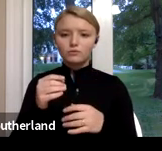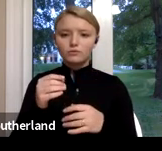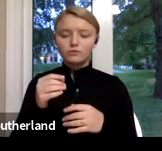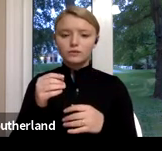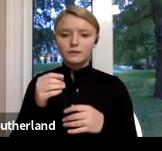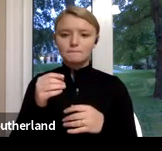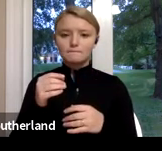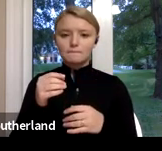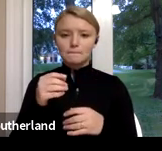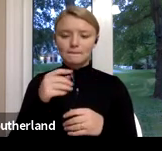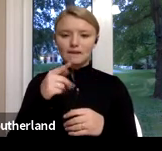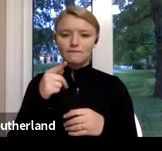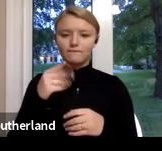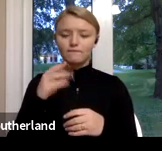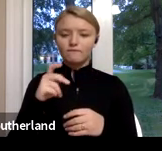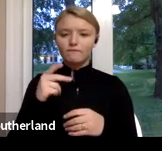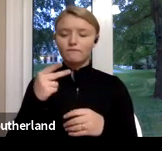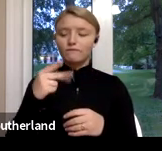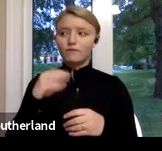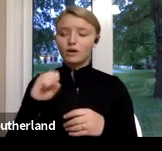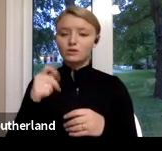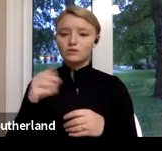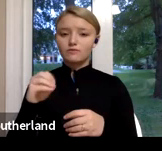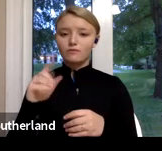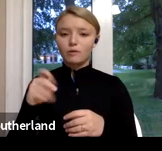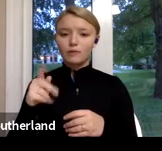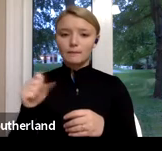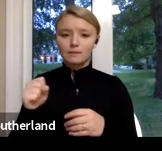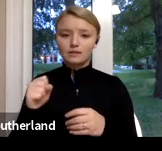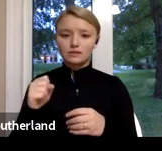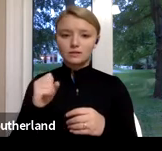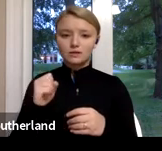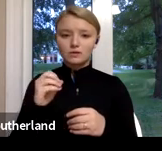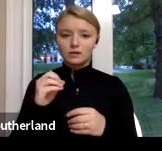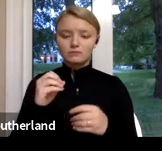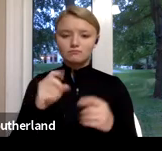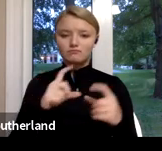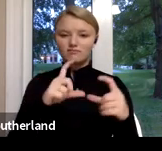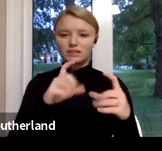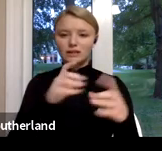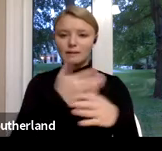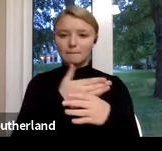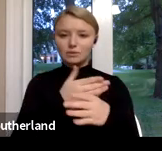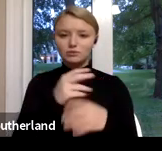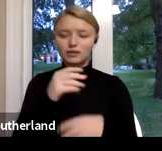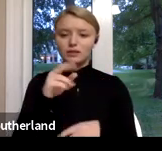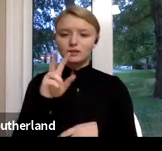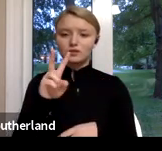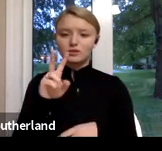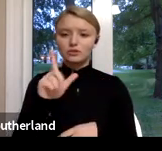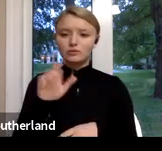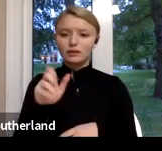layer there that you see in the little tentacle, little squigglies in between the two layers, those are made up